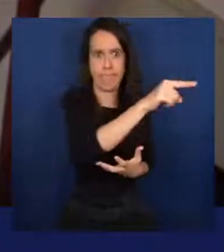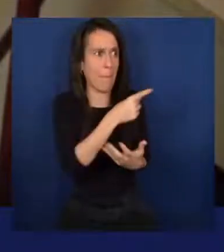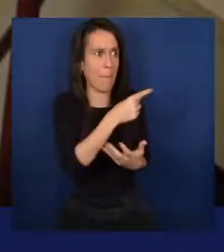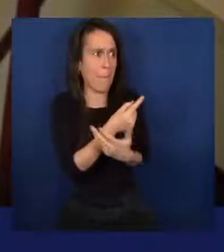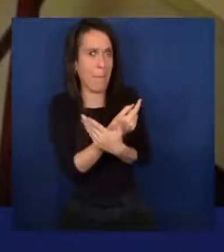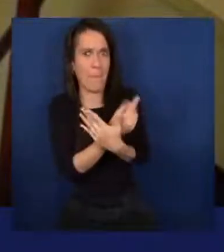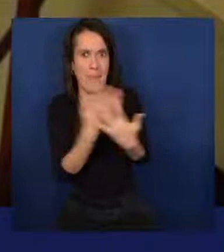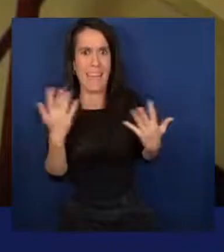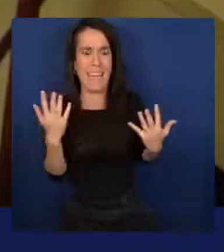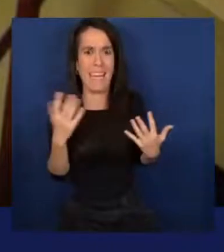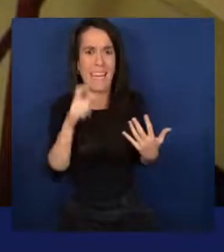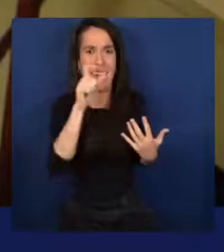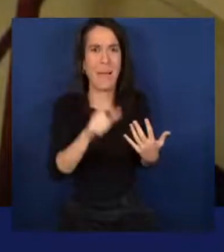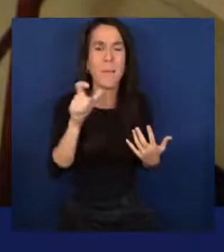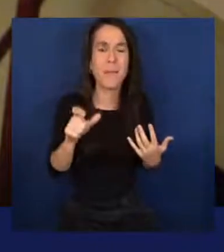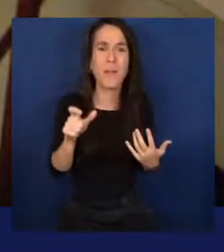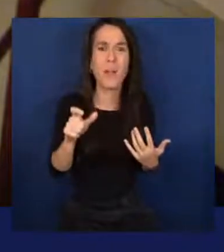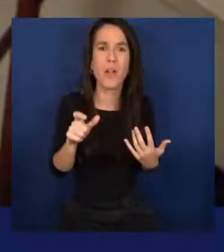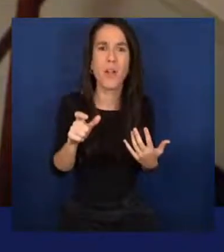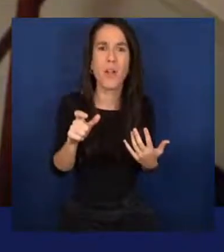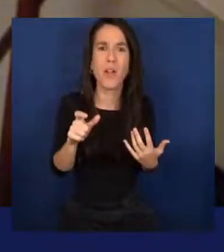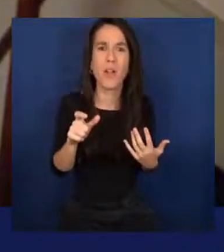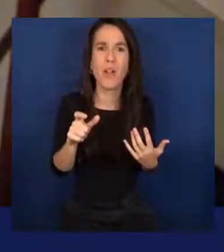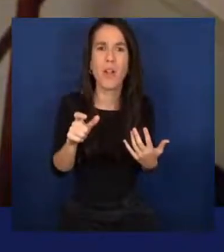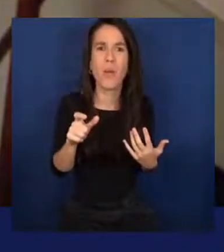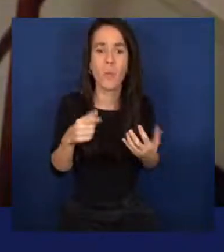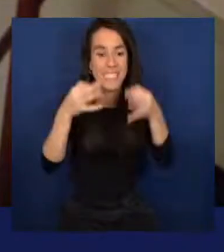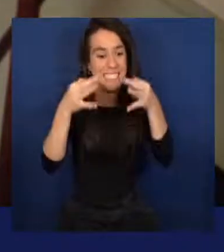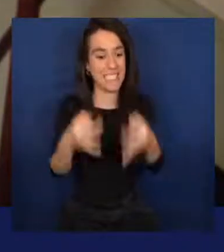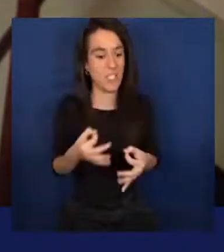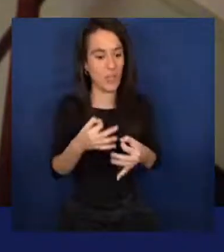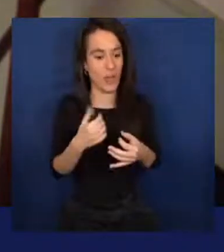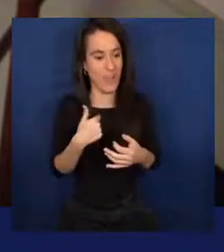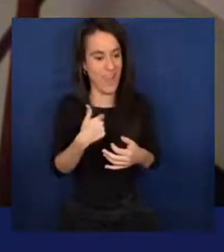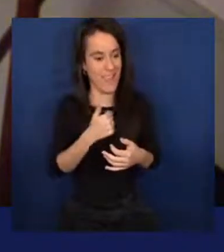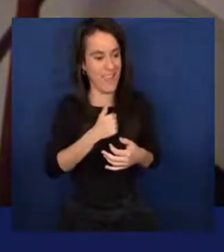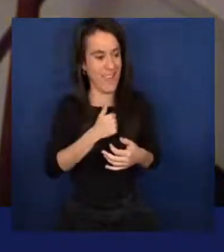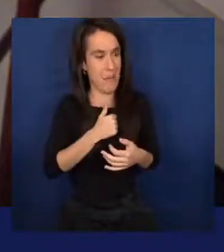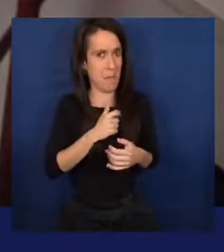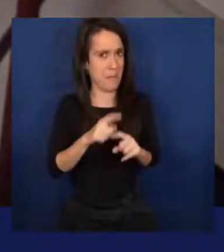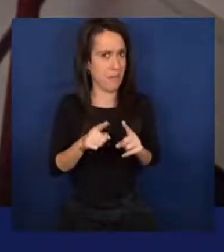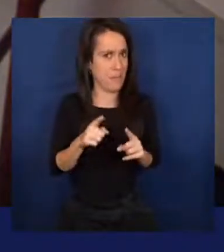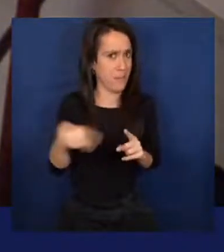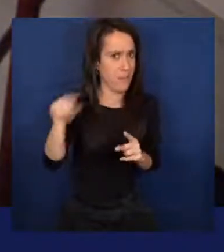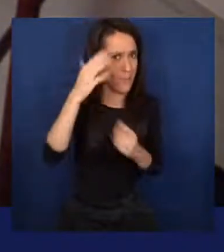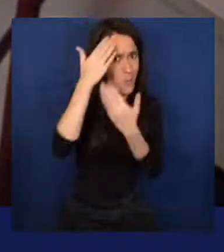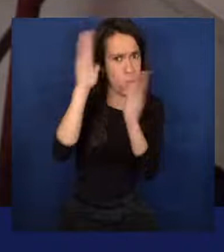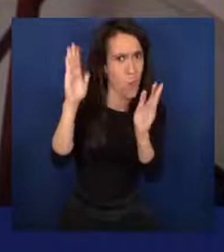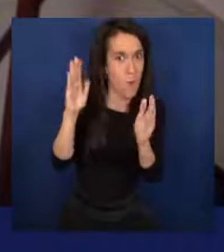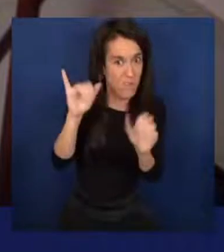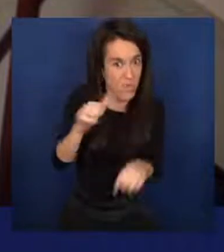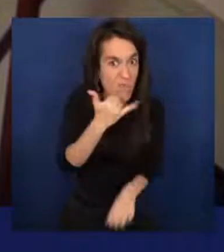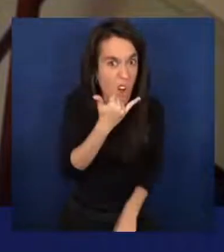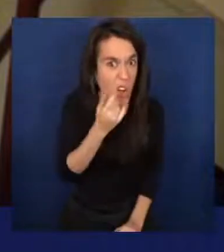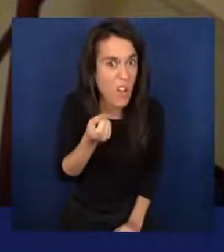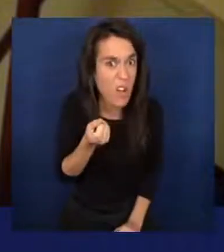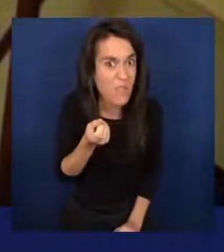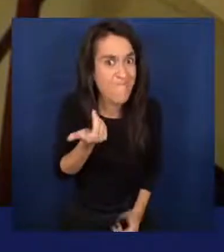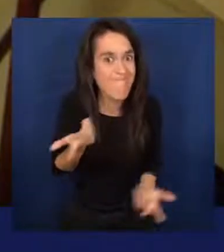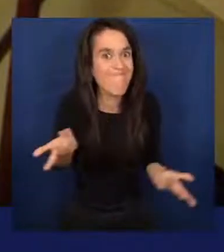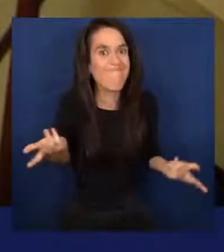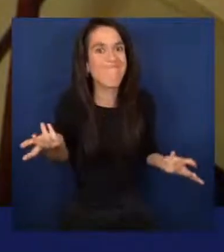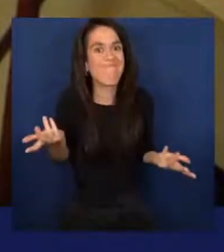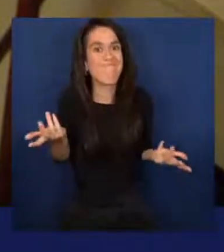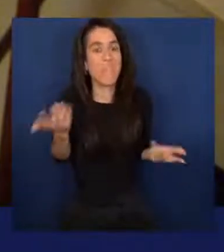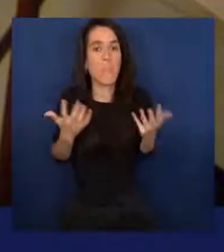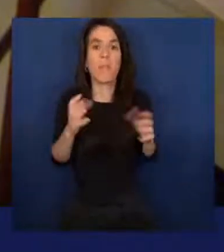any alteration on a decision tree, not knowing that they can be wrong, right? And then the computer